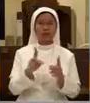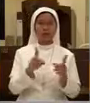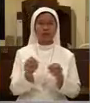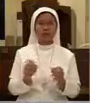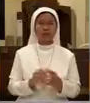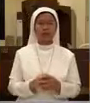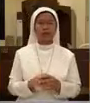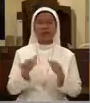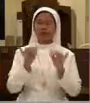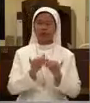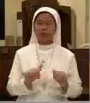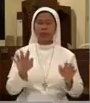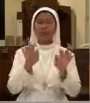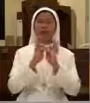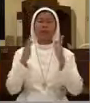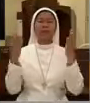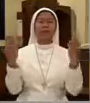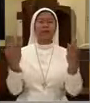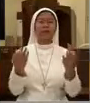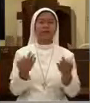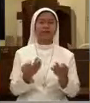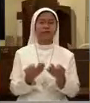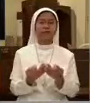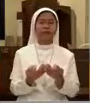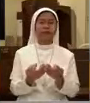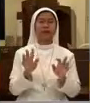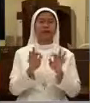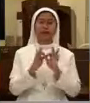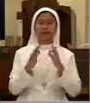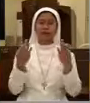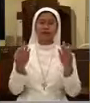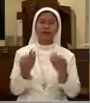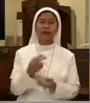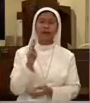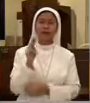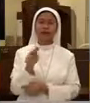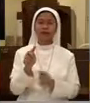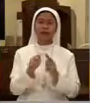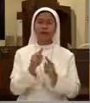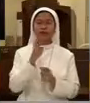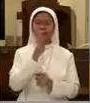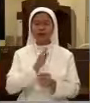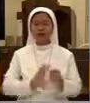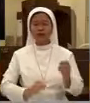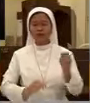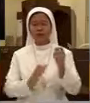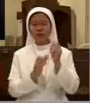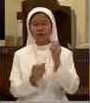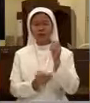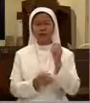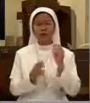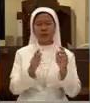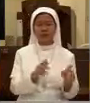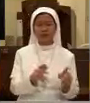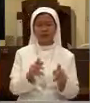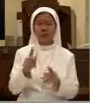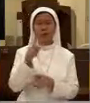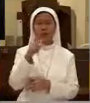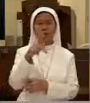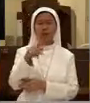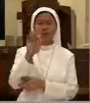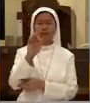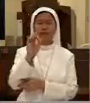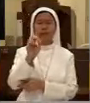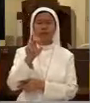Like the families. The families need to be formed as transmitters of the faith